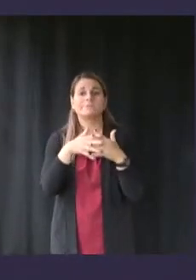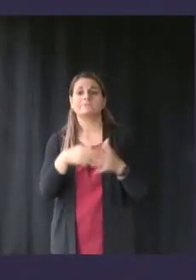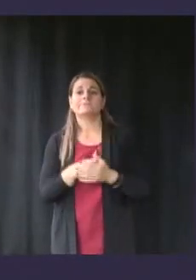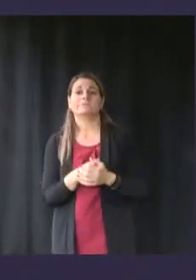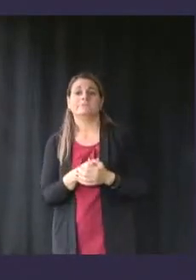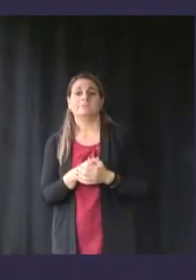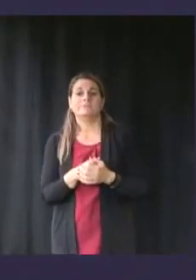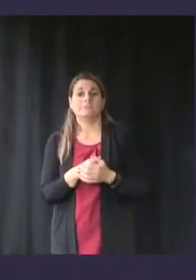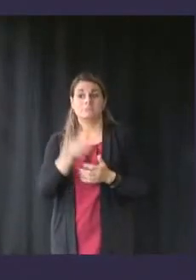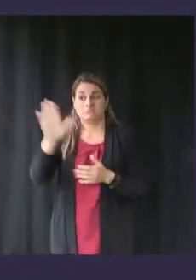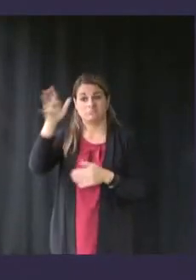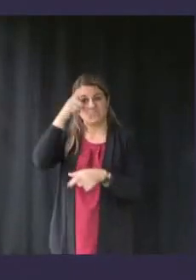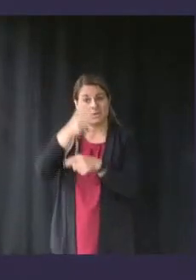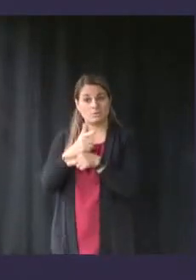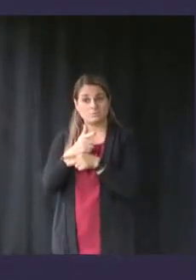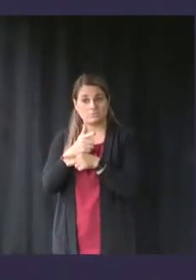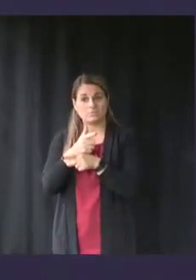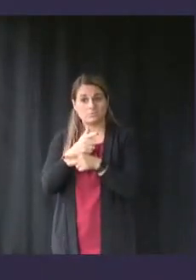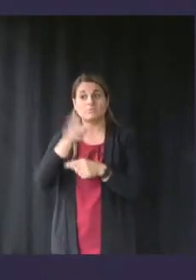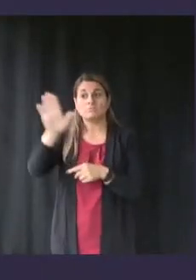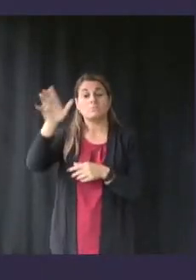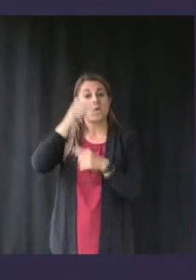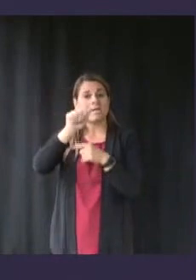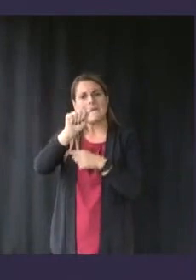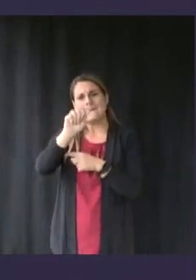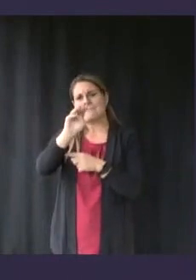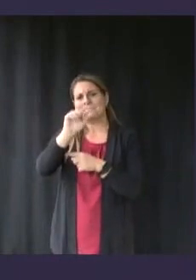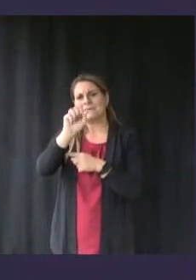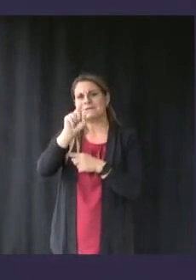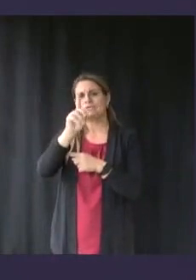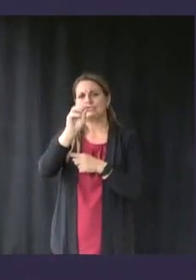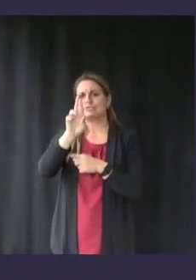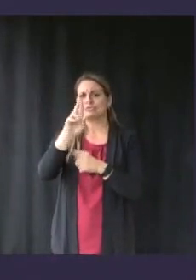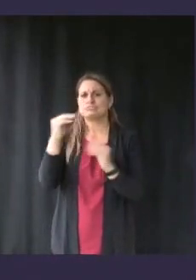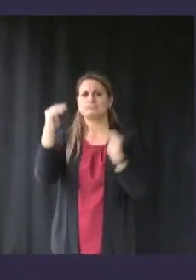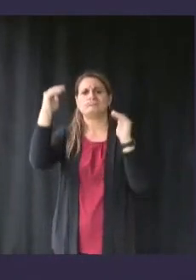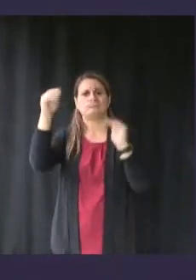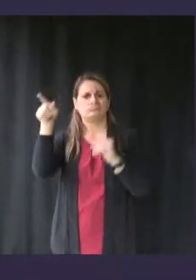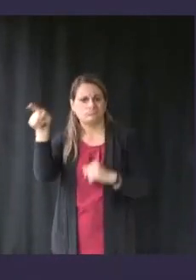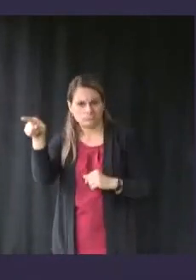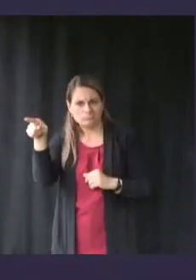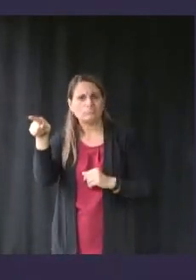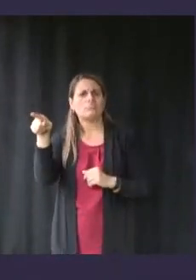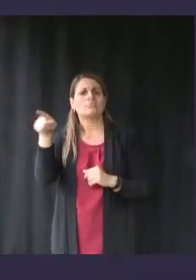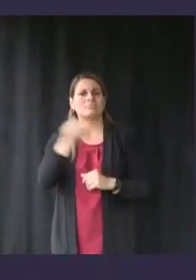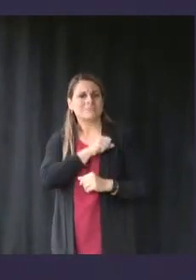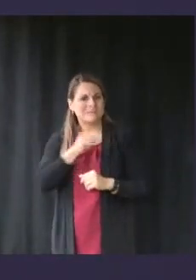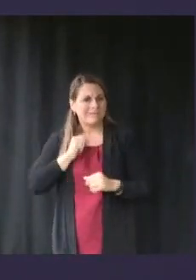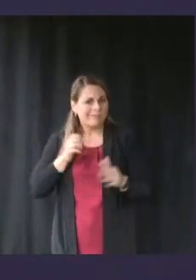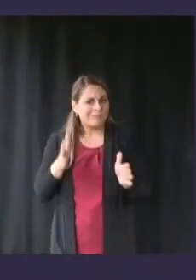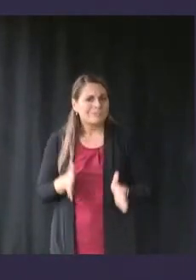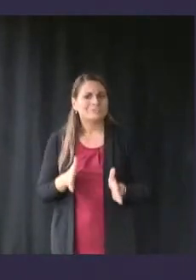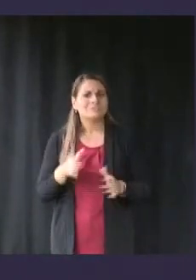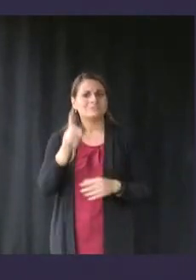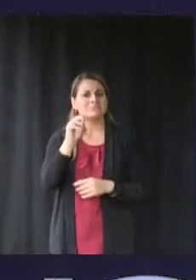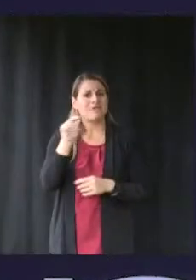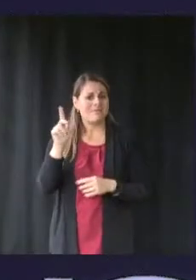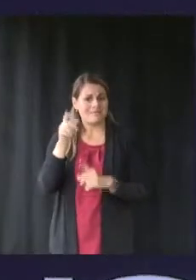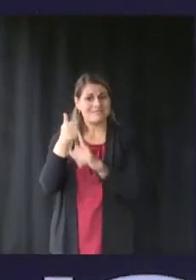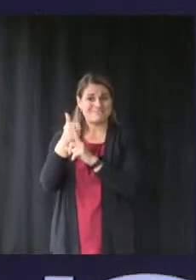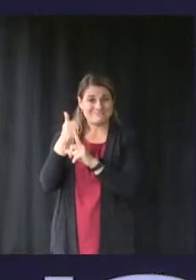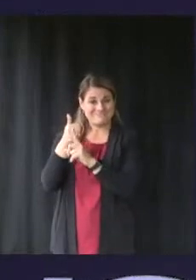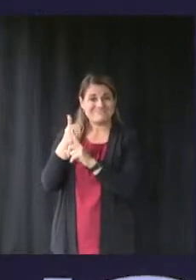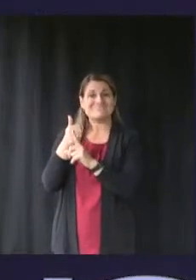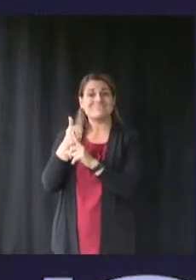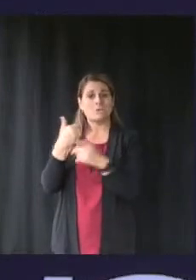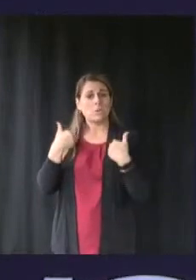well. I think that the work this center is doing to bring human rights to the forefront of public